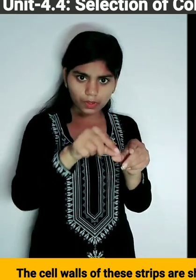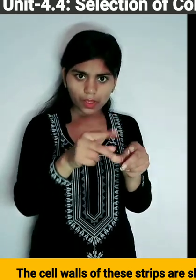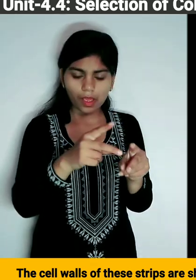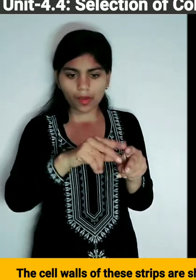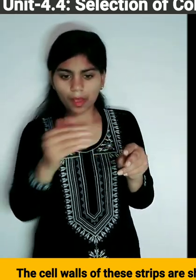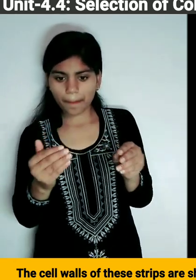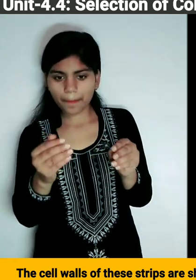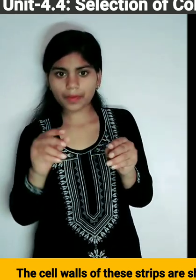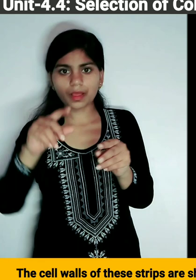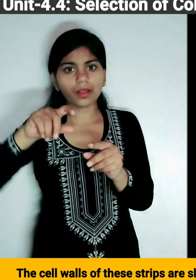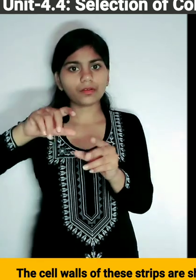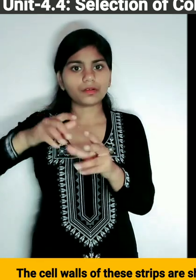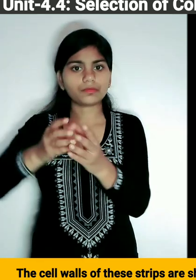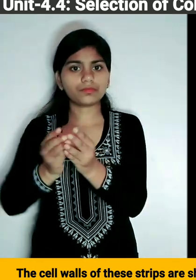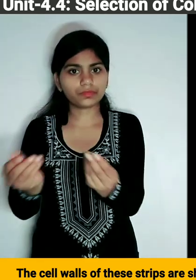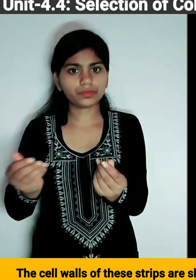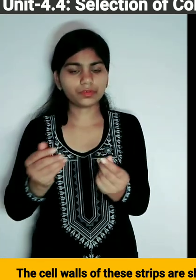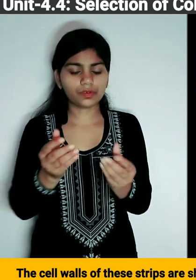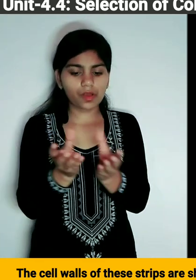provide sufficient space